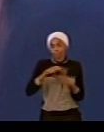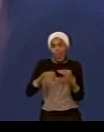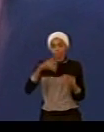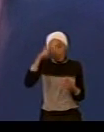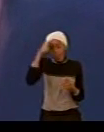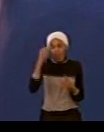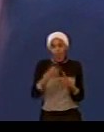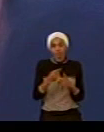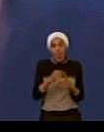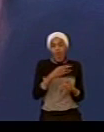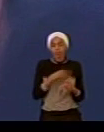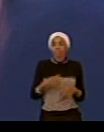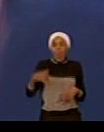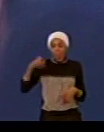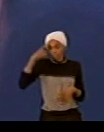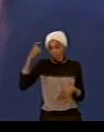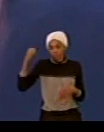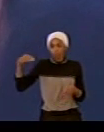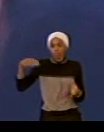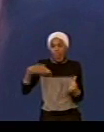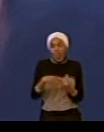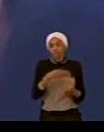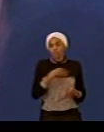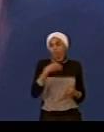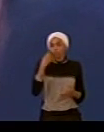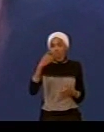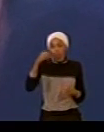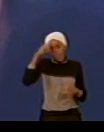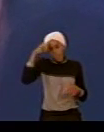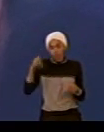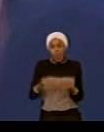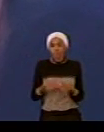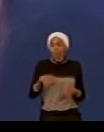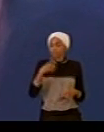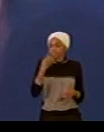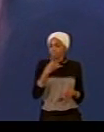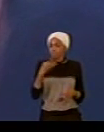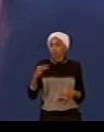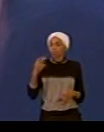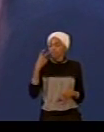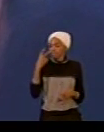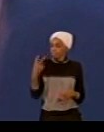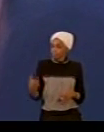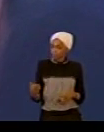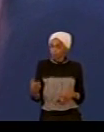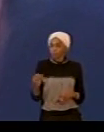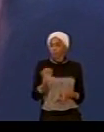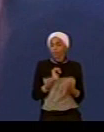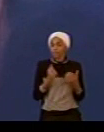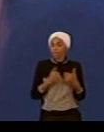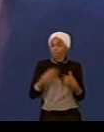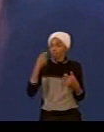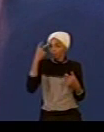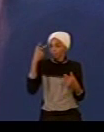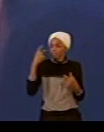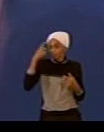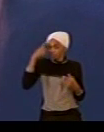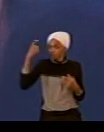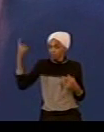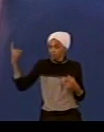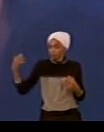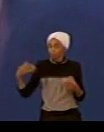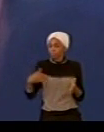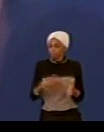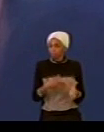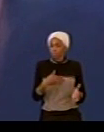he dreamed yet another dream, and told it his brethren, and said, Behold, I have dreamed a dream more,